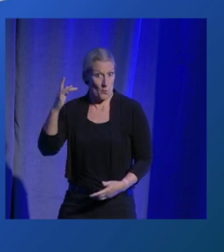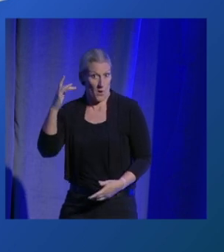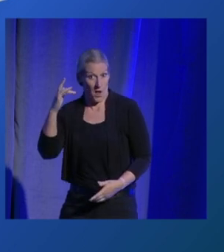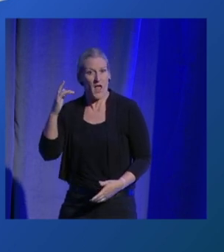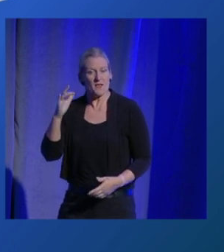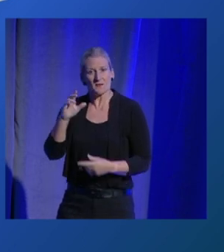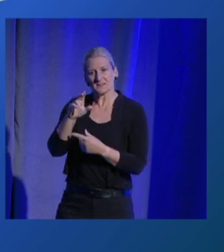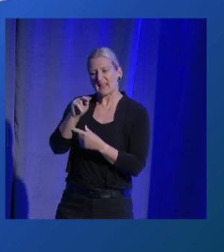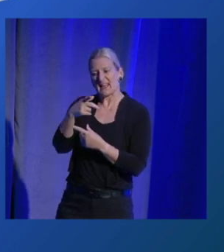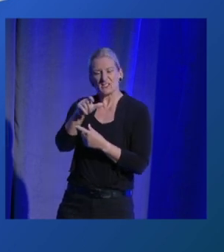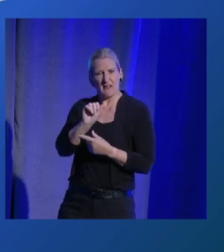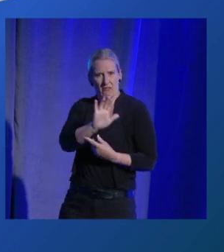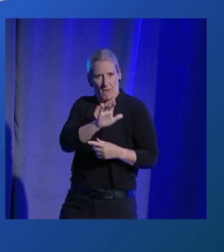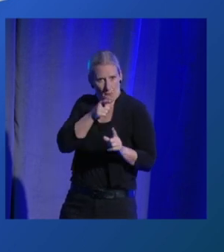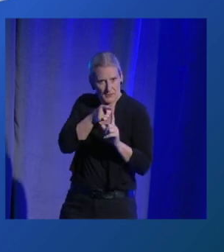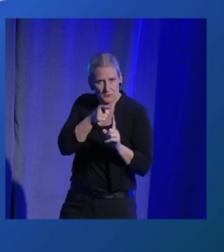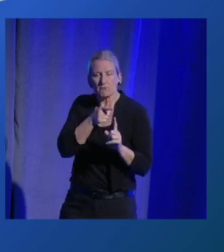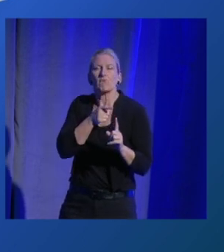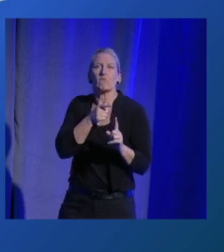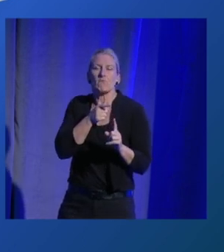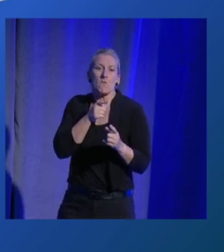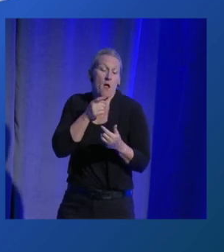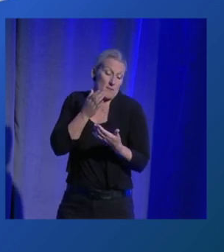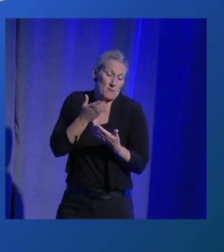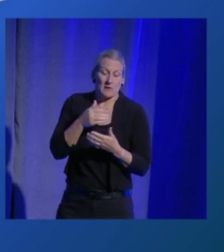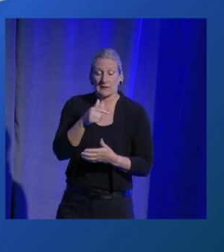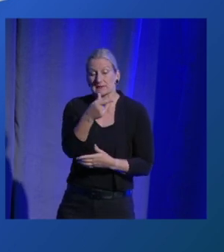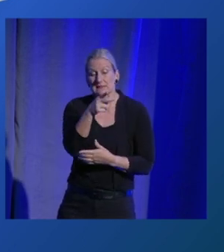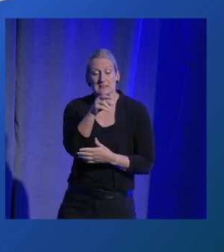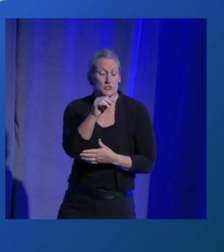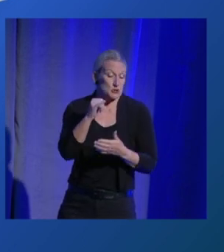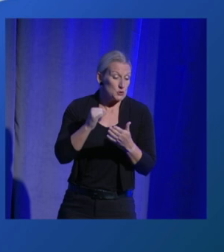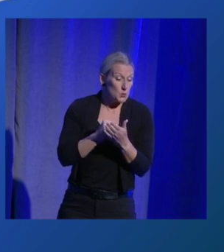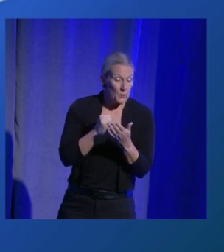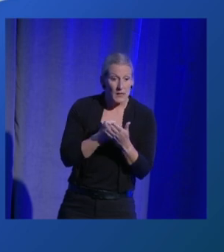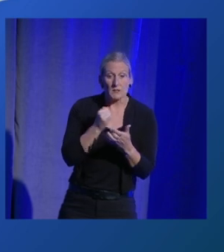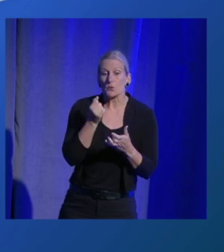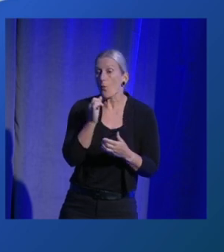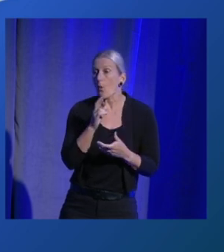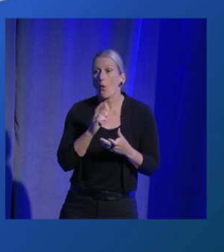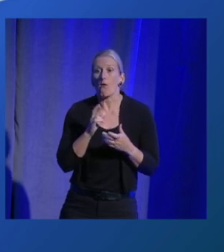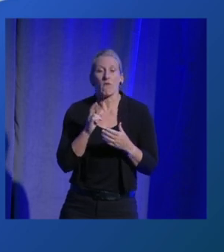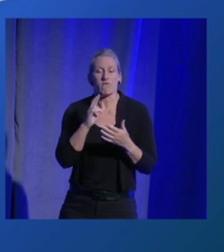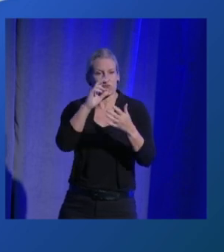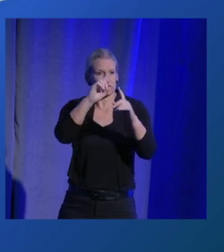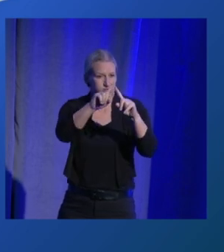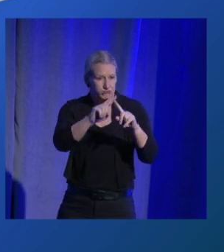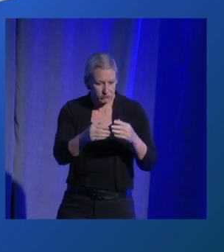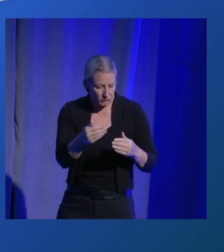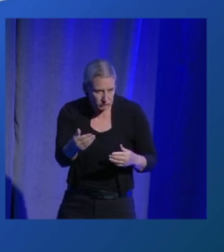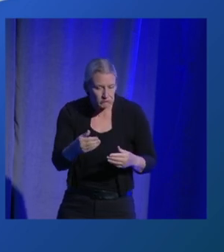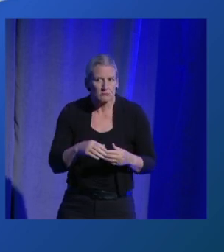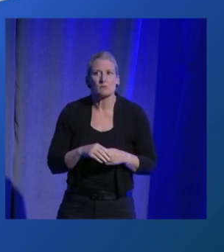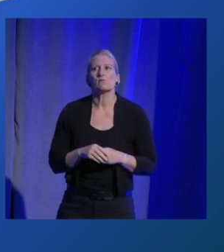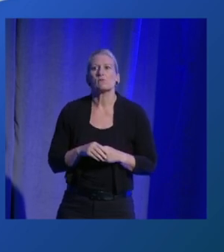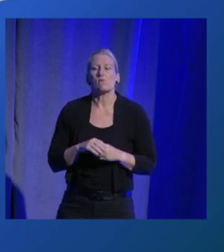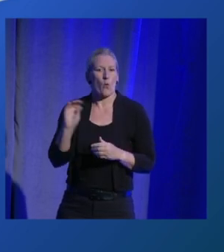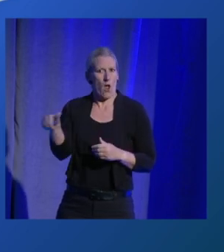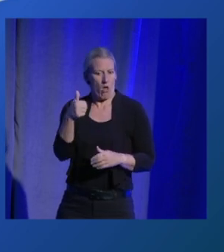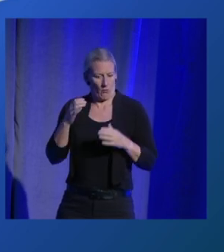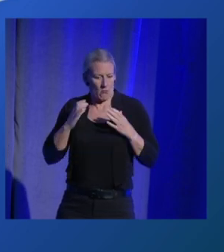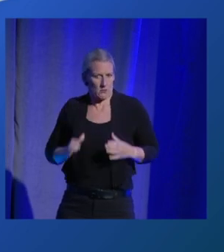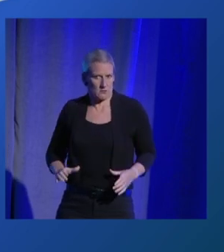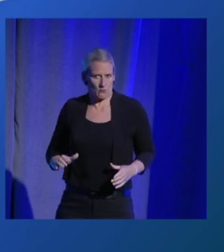Anga Miss Mission whether it's the couple of go that I've been here or here today or other uh customer